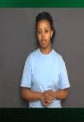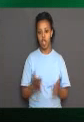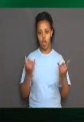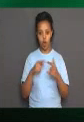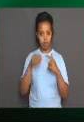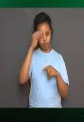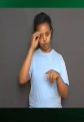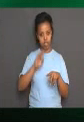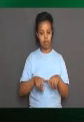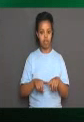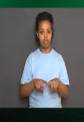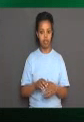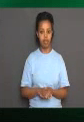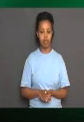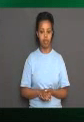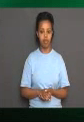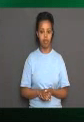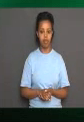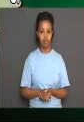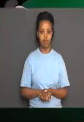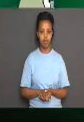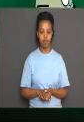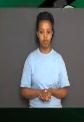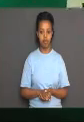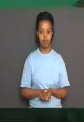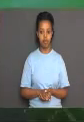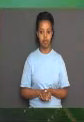Let's get back to our lesson.